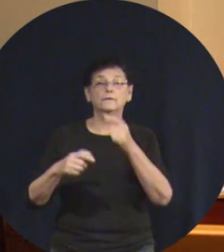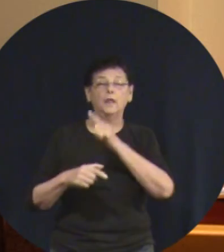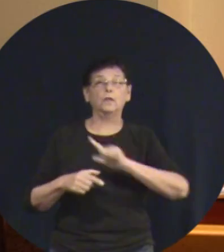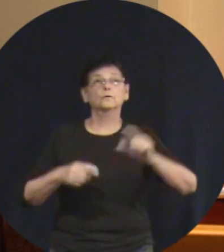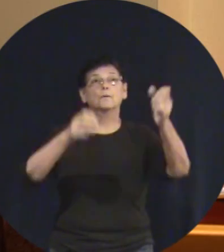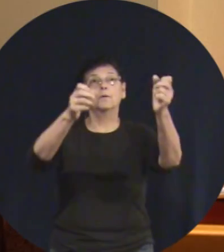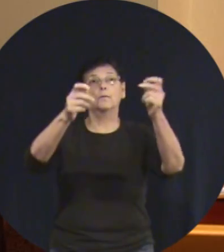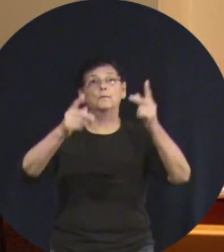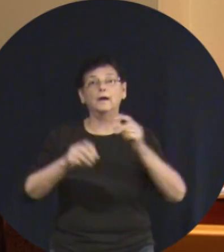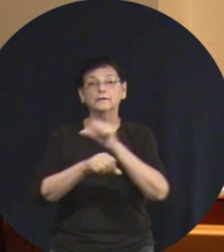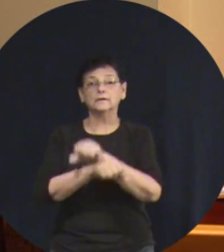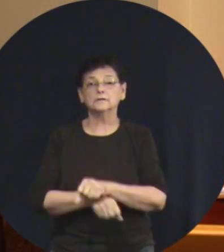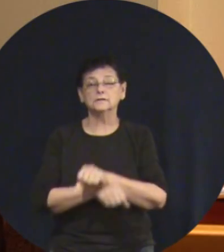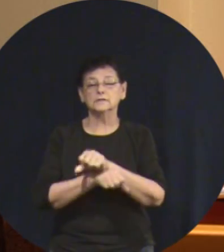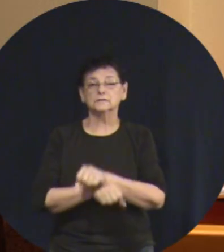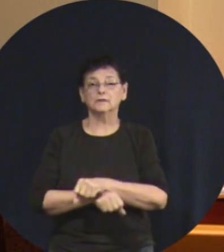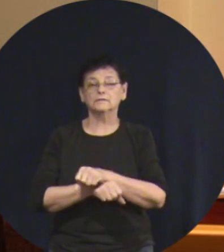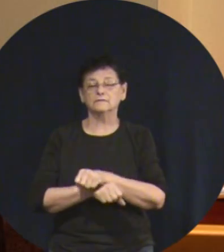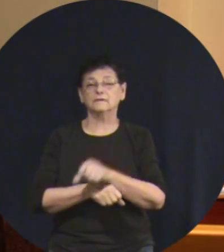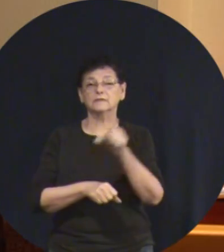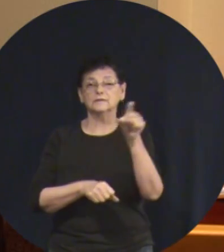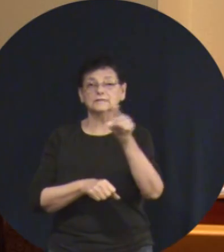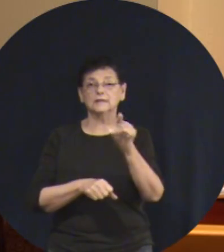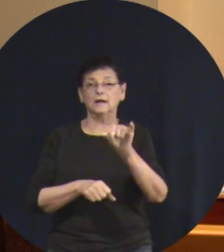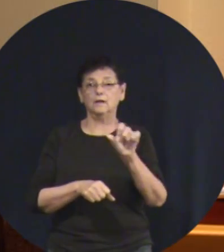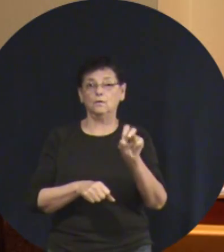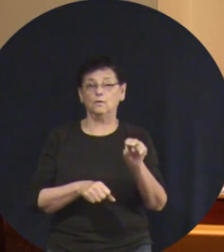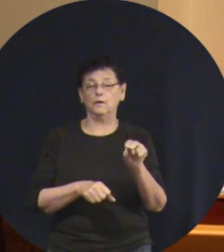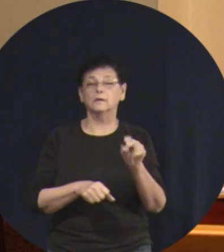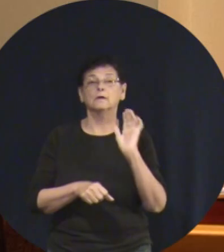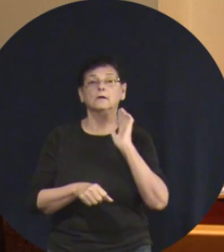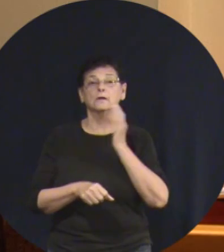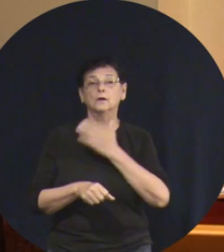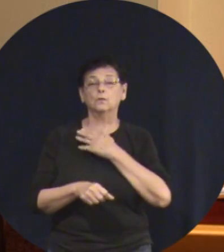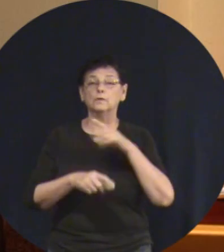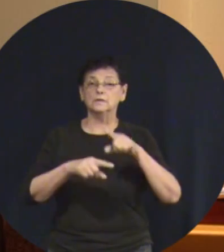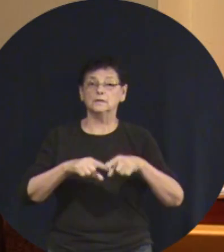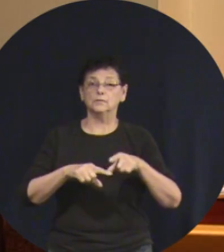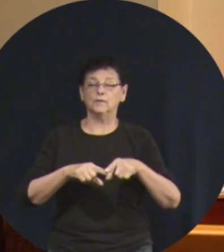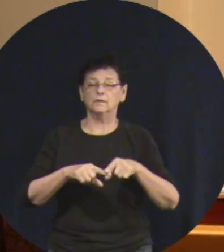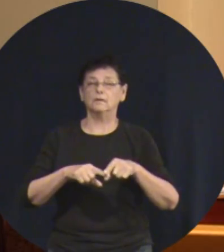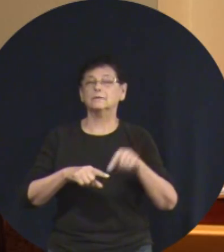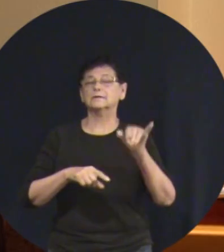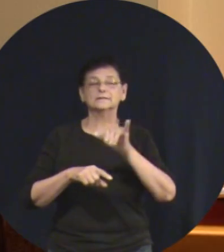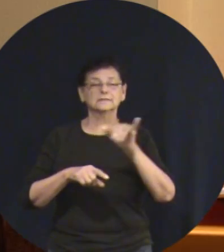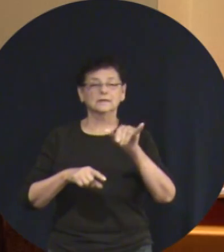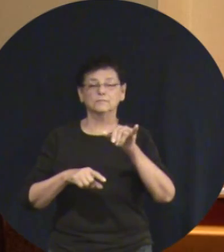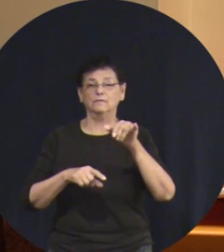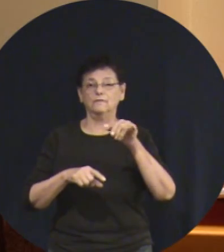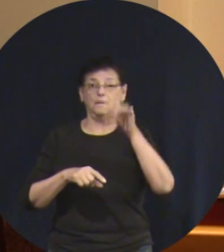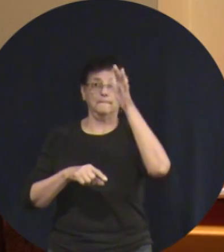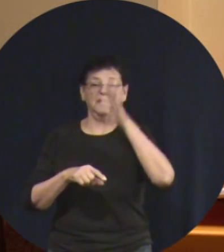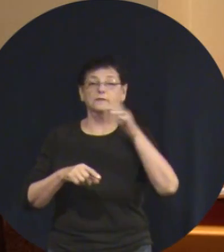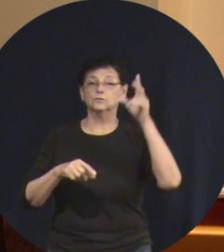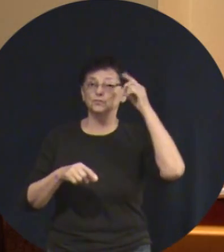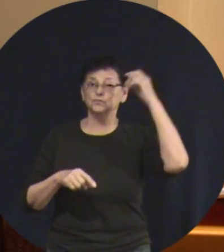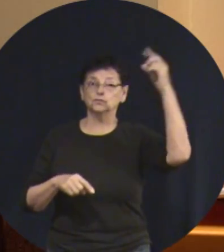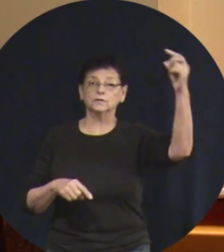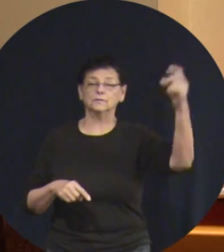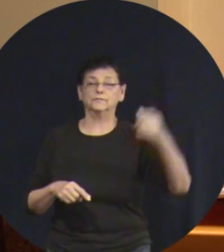the captives of Zion, we were like men